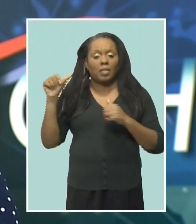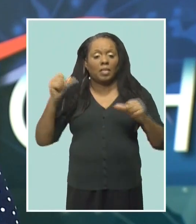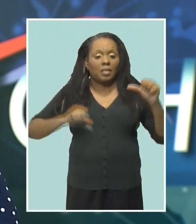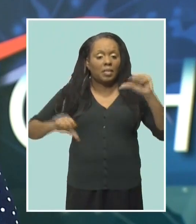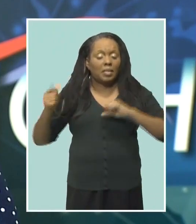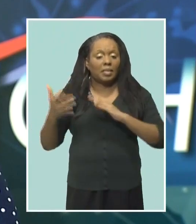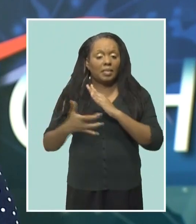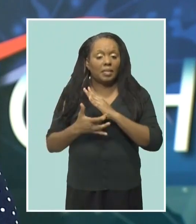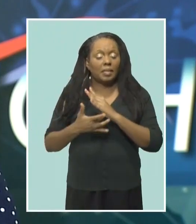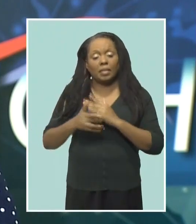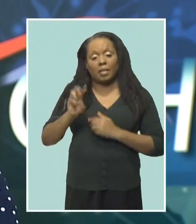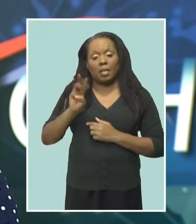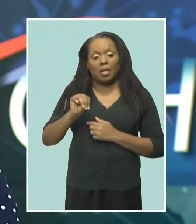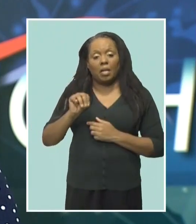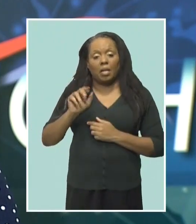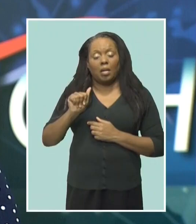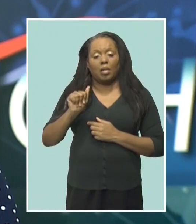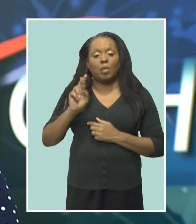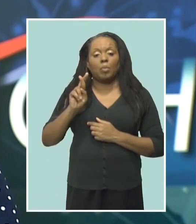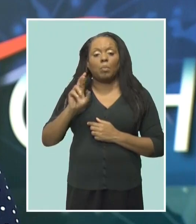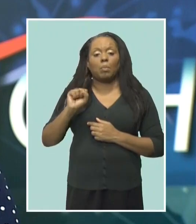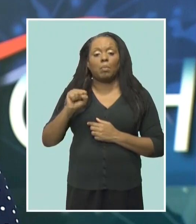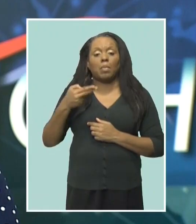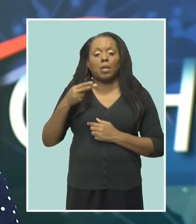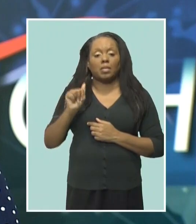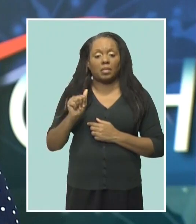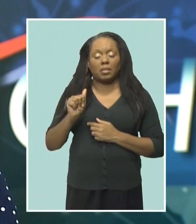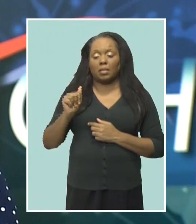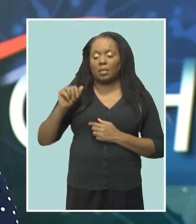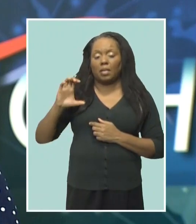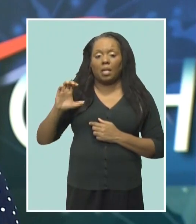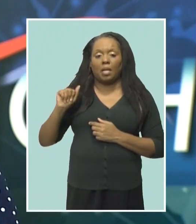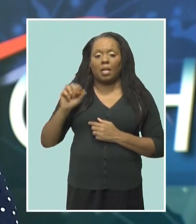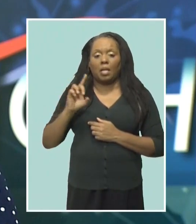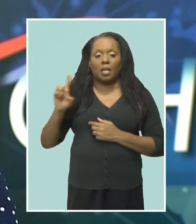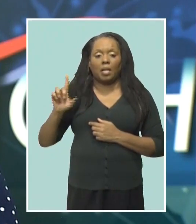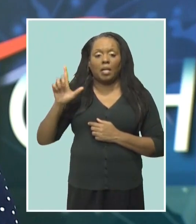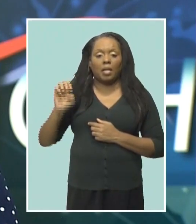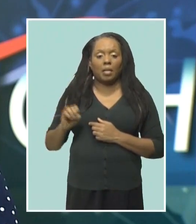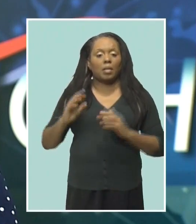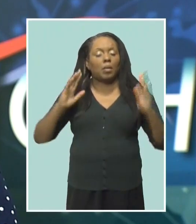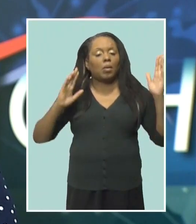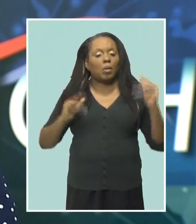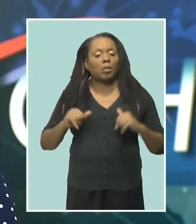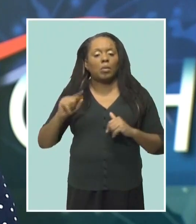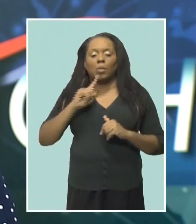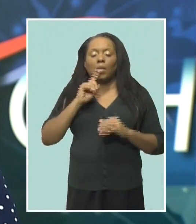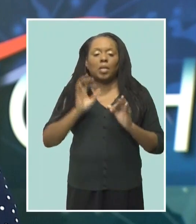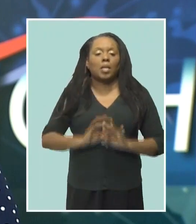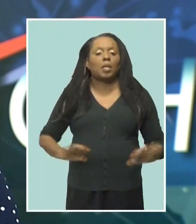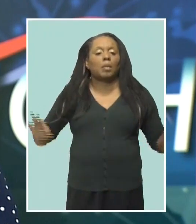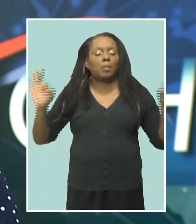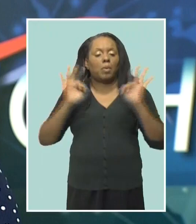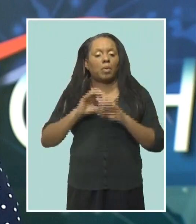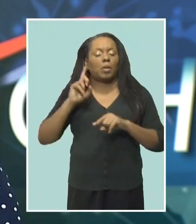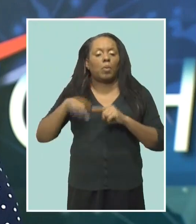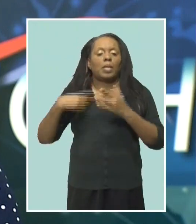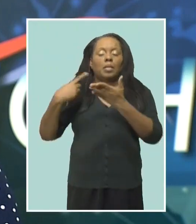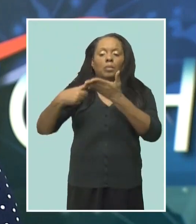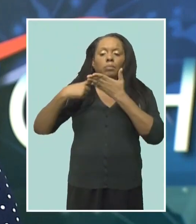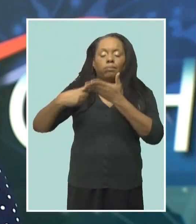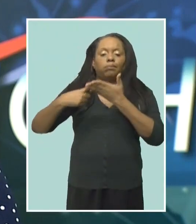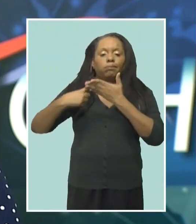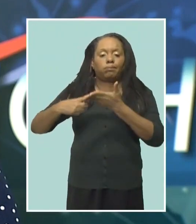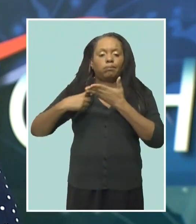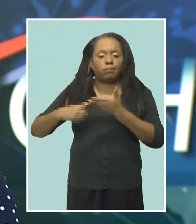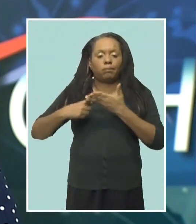and Technology, Marcia Cadell, who says she hopes this move will feature high among priorities for this year's estimates. Ms. Cadell